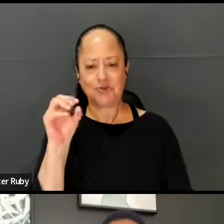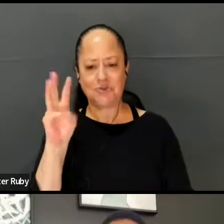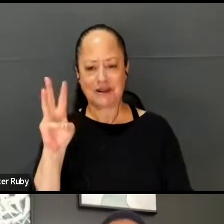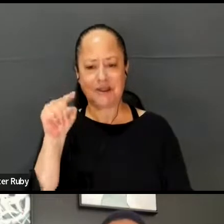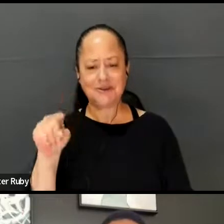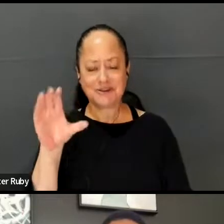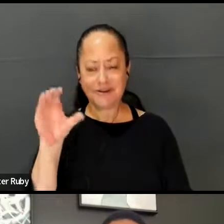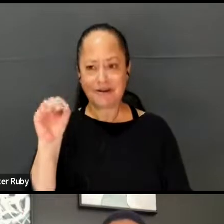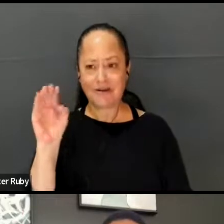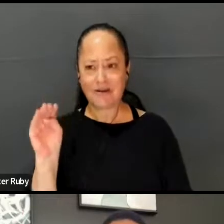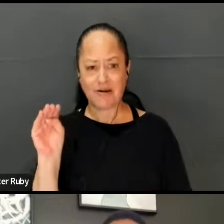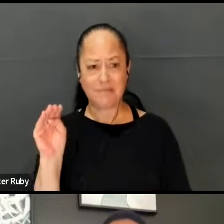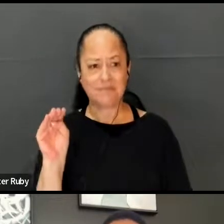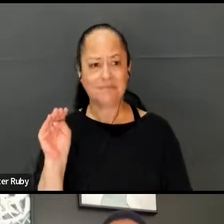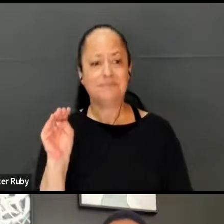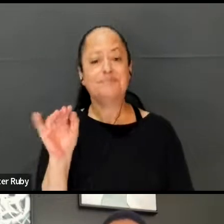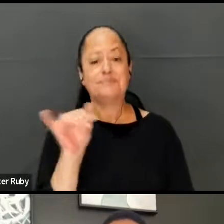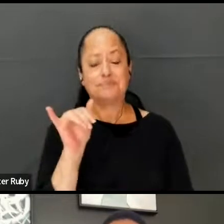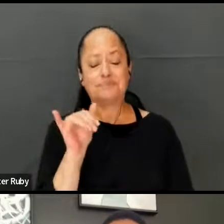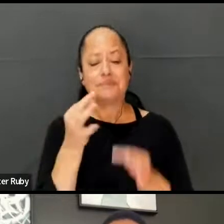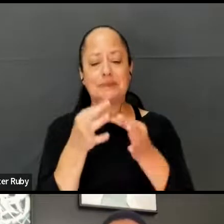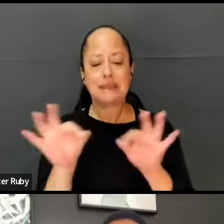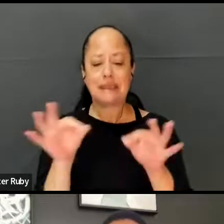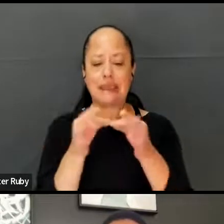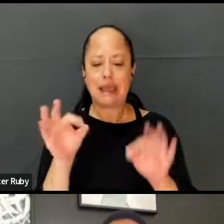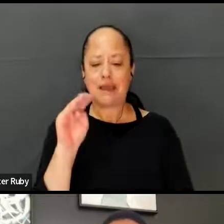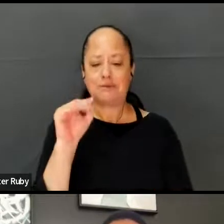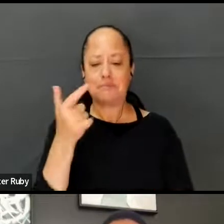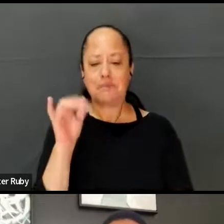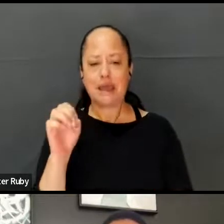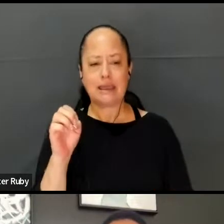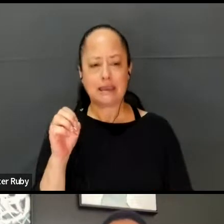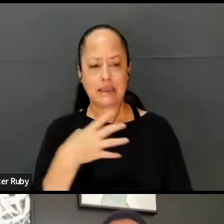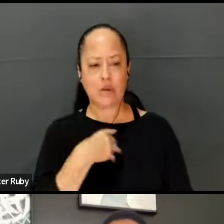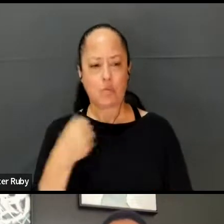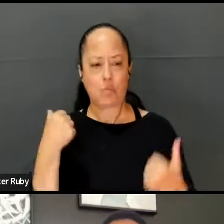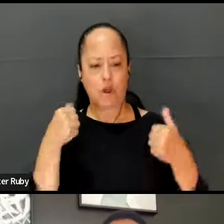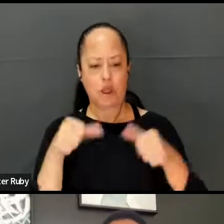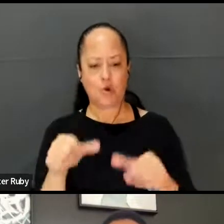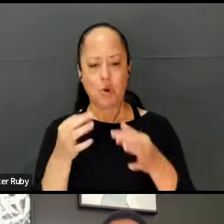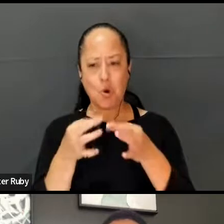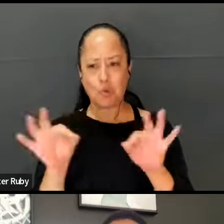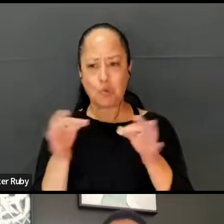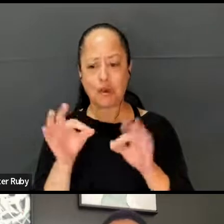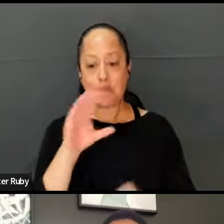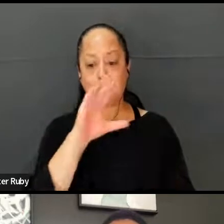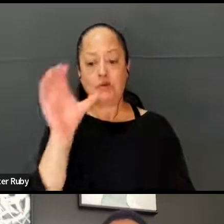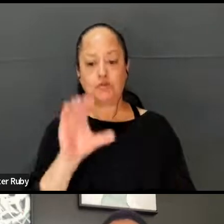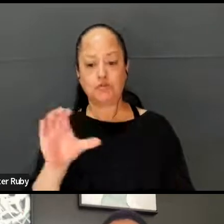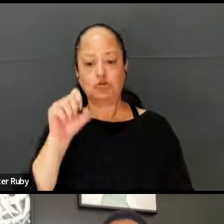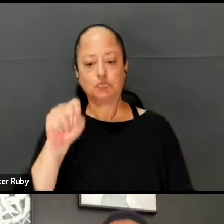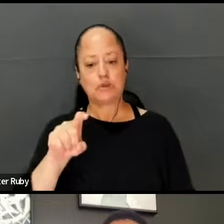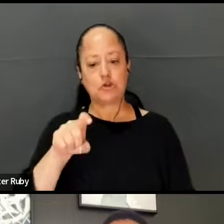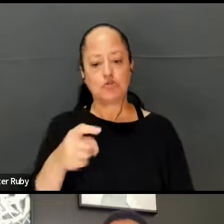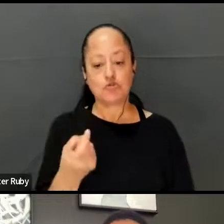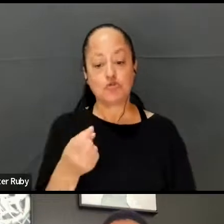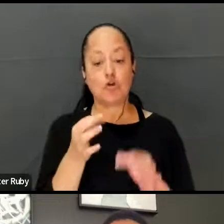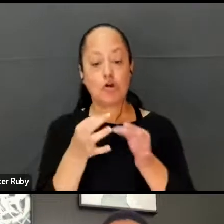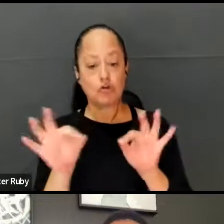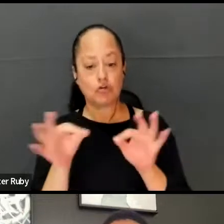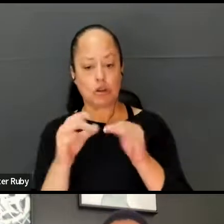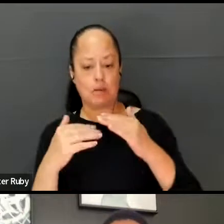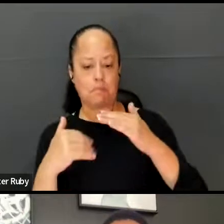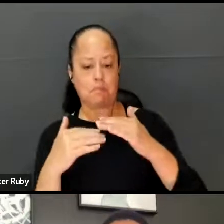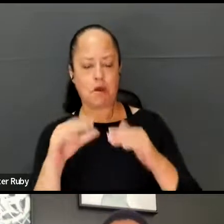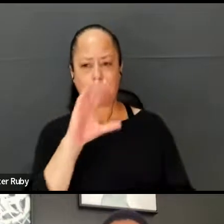www.interpreter-now.com. And this is also being live captioned by Maggie at White Coat Captioning. So if you're on Zoom, you can turn on captions at the bottom of your